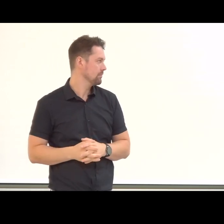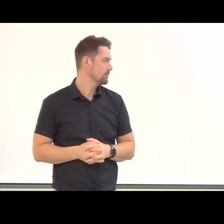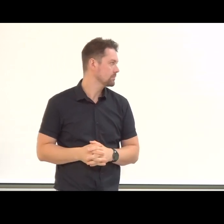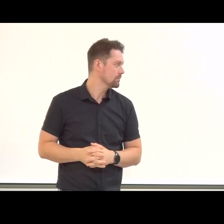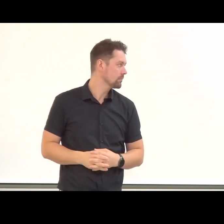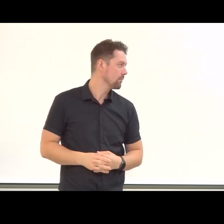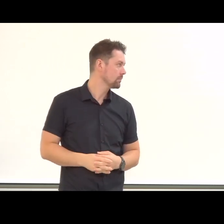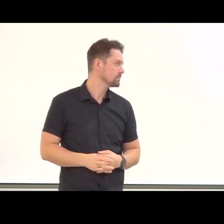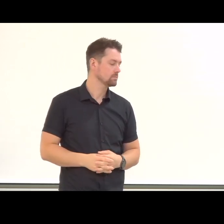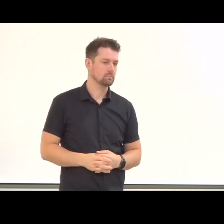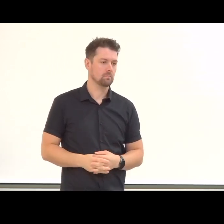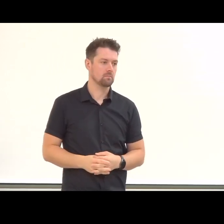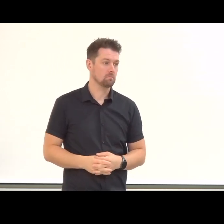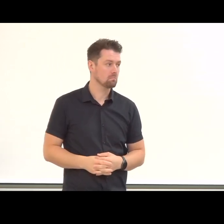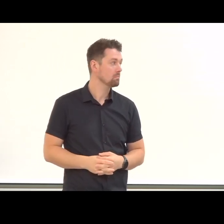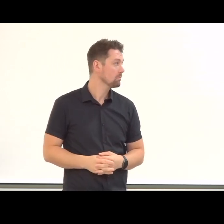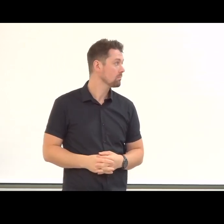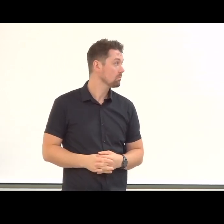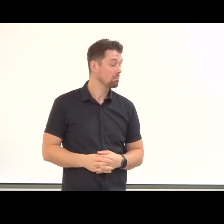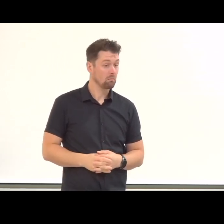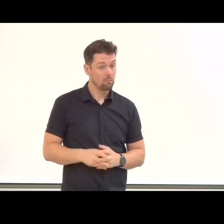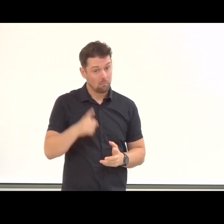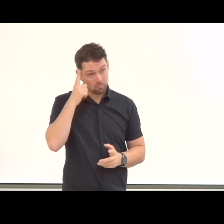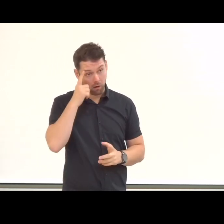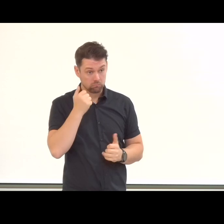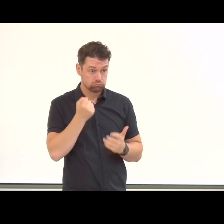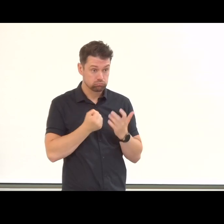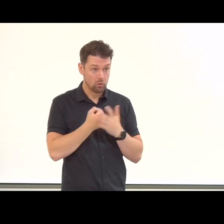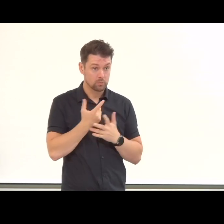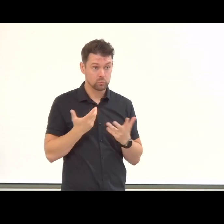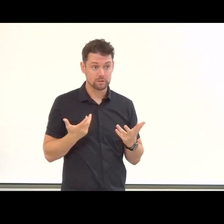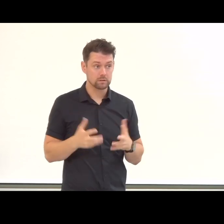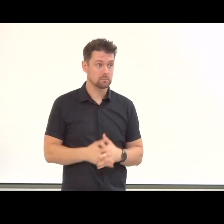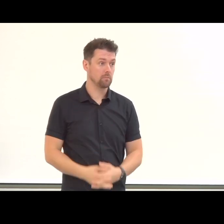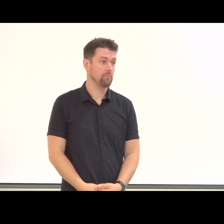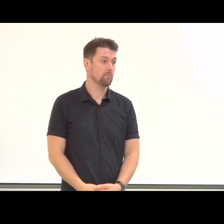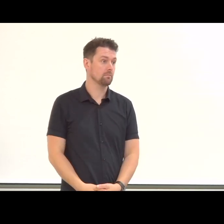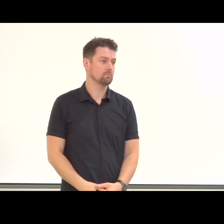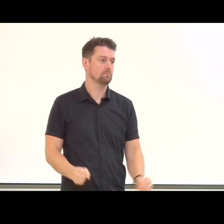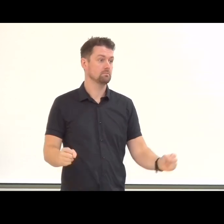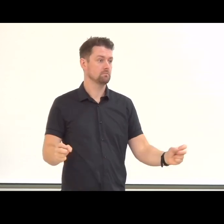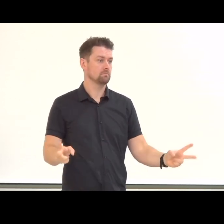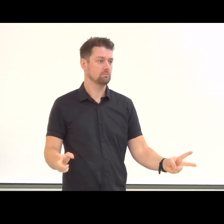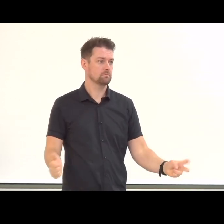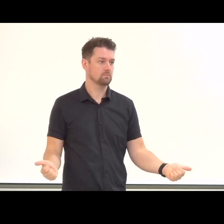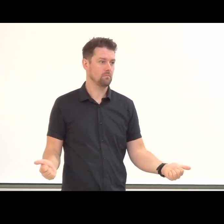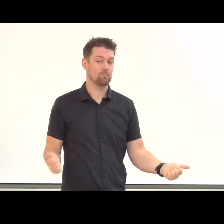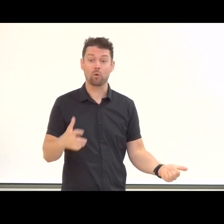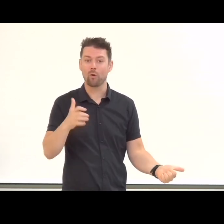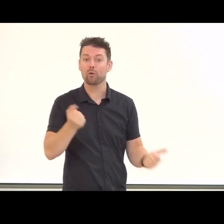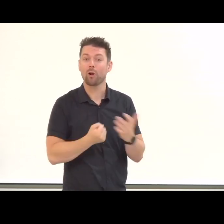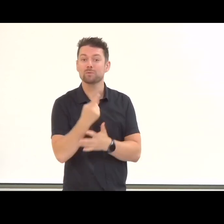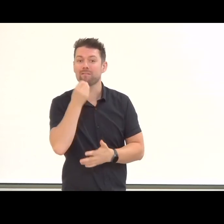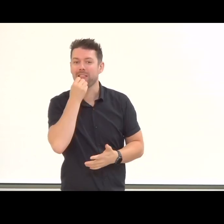yeah, I think it's a good chance to just gain experience. Okay. Yeah, good chance for lunch now. A good chance for lunch